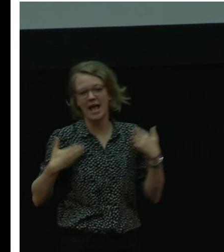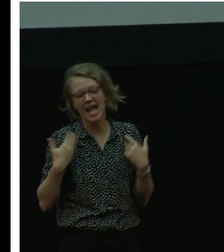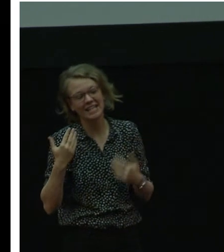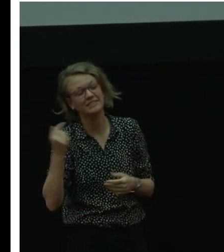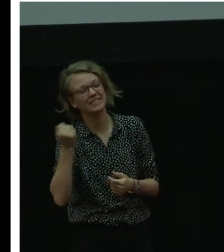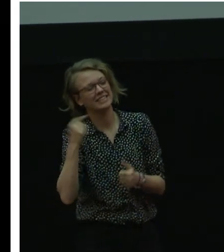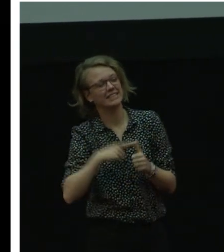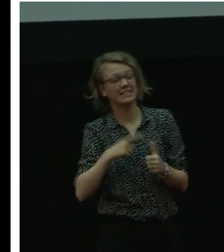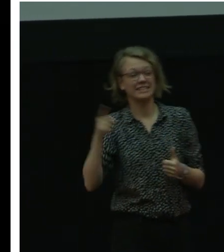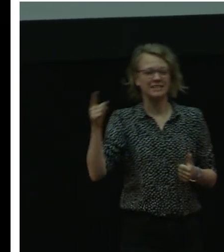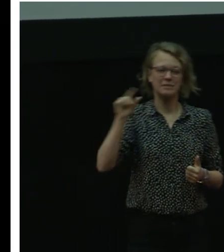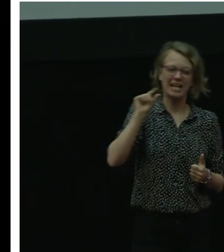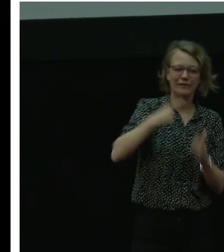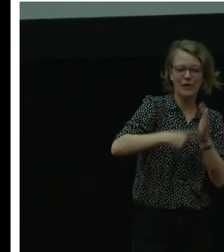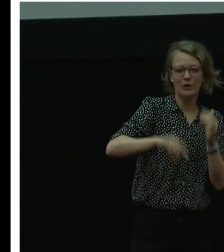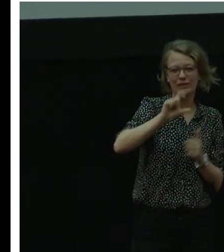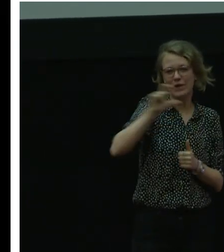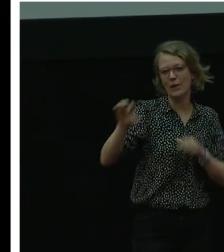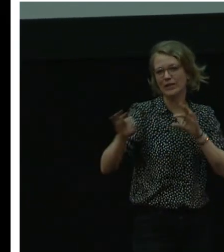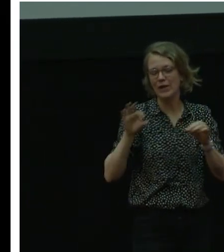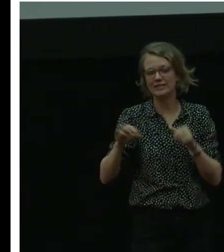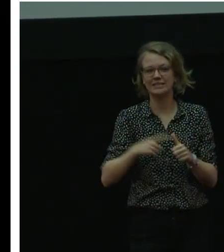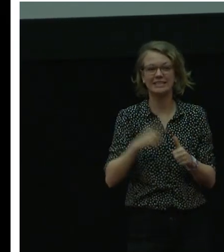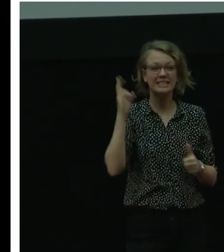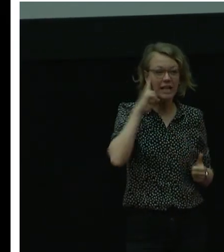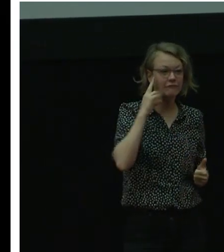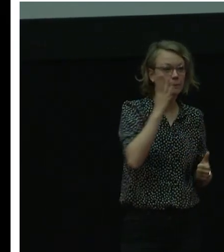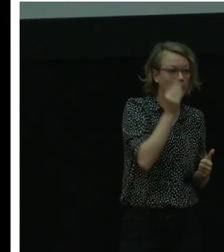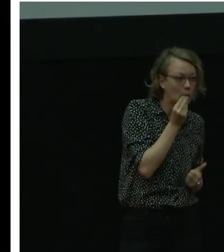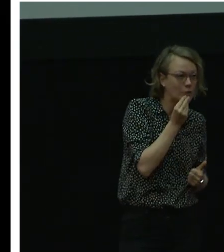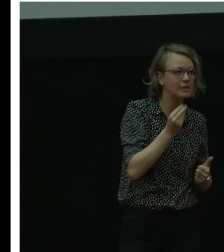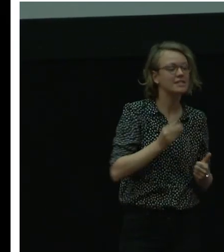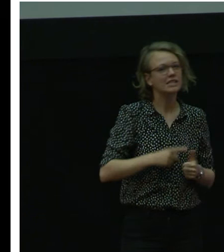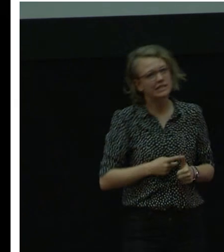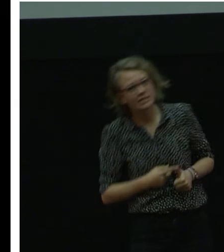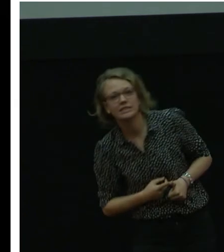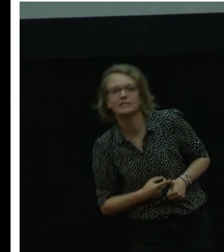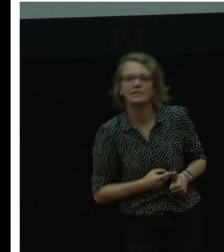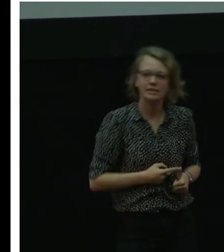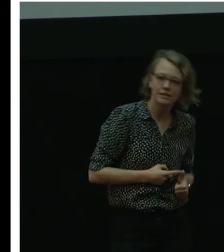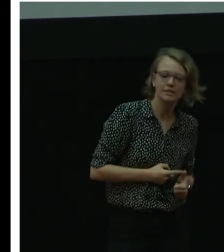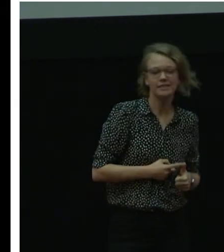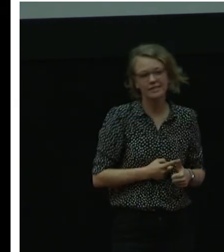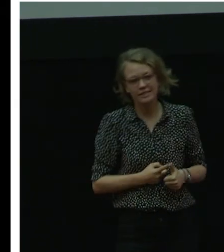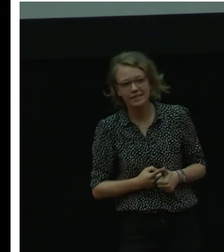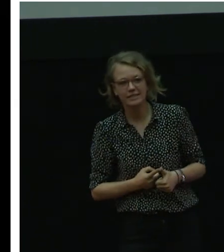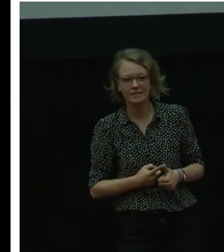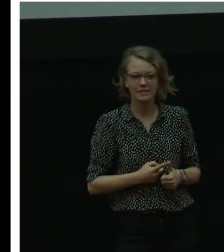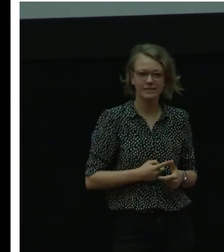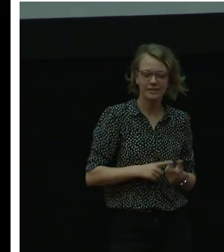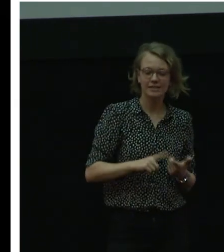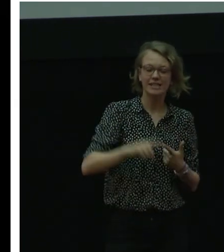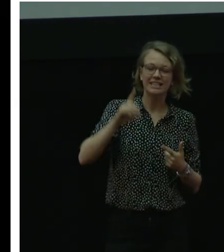that can translate sign language. I'm not really happy with this because of the word choice that they use. They say the deaf